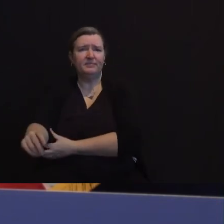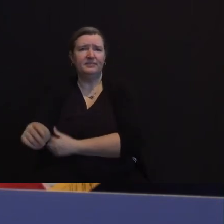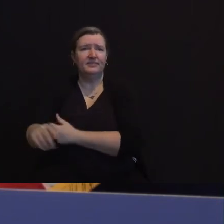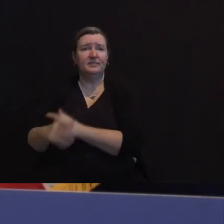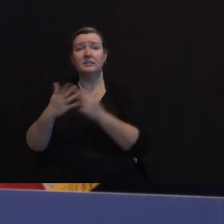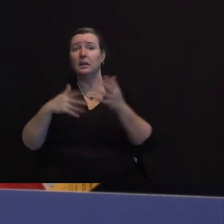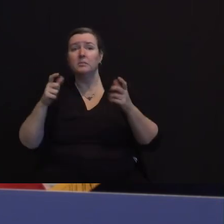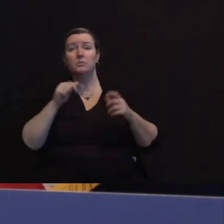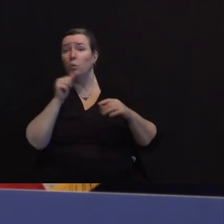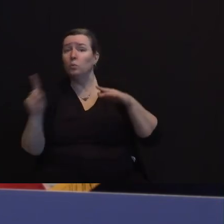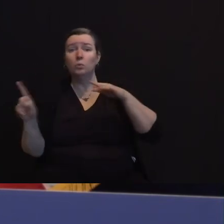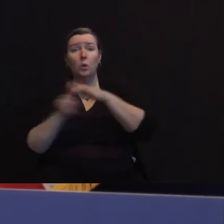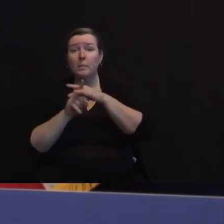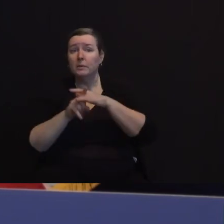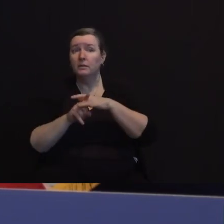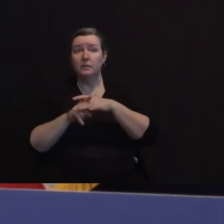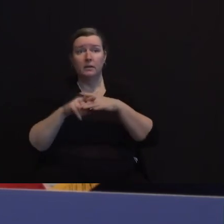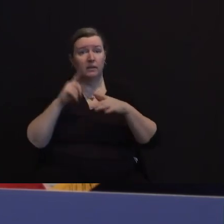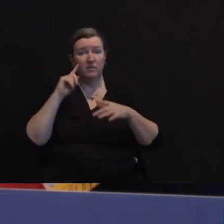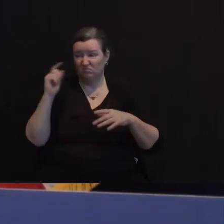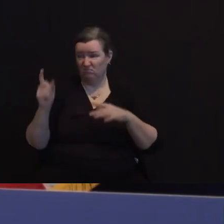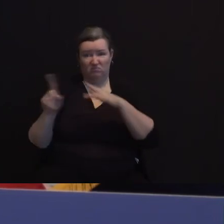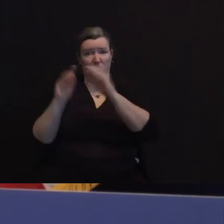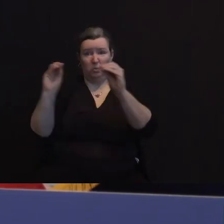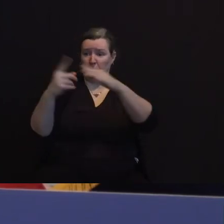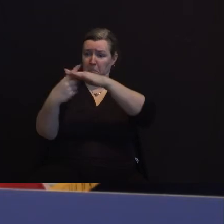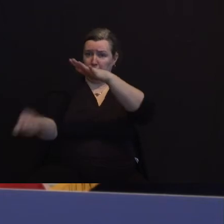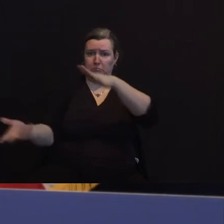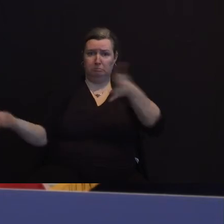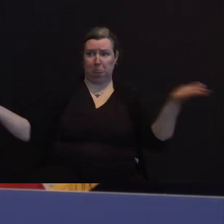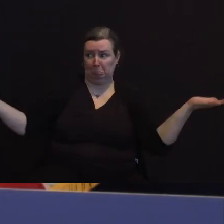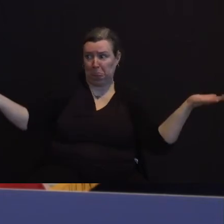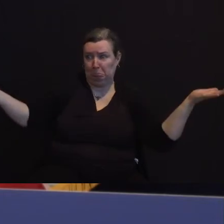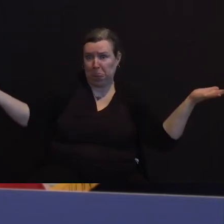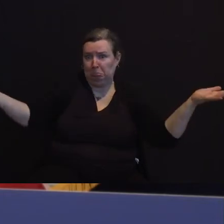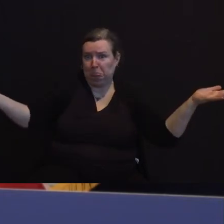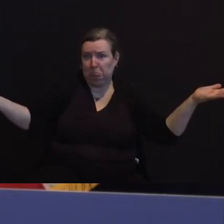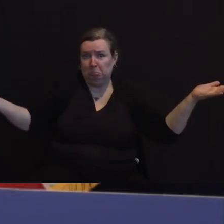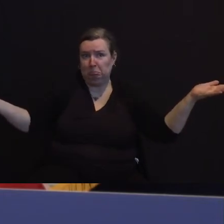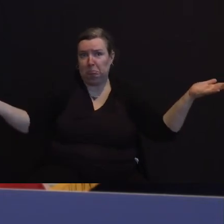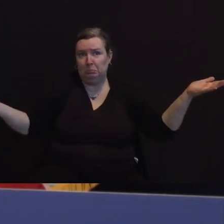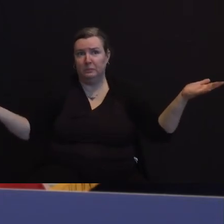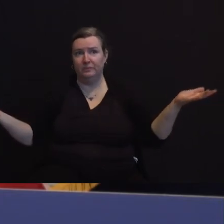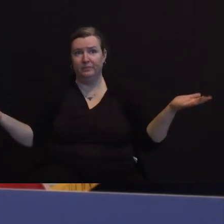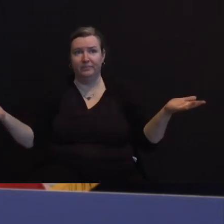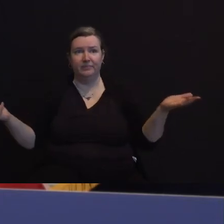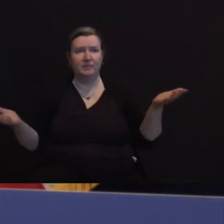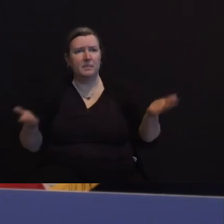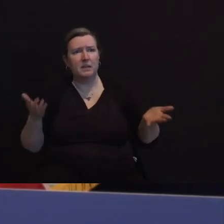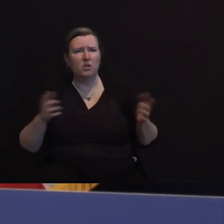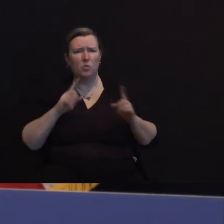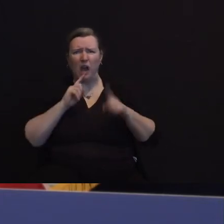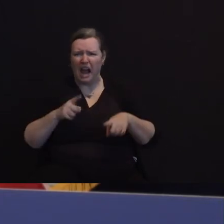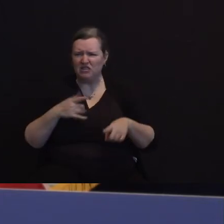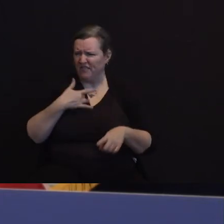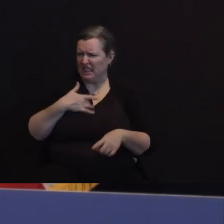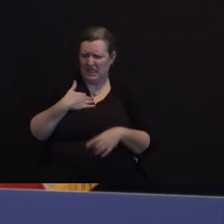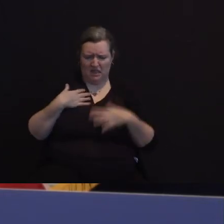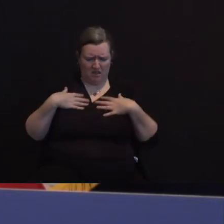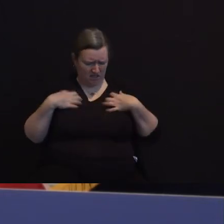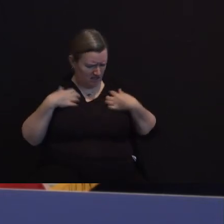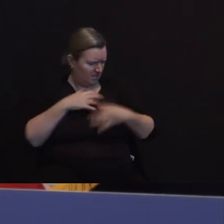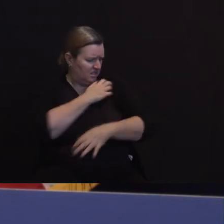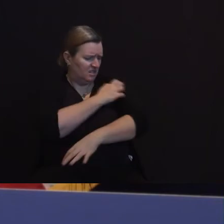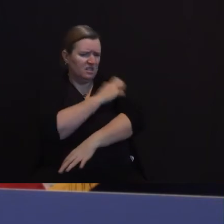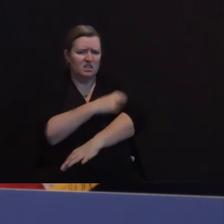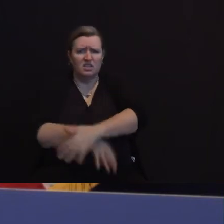for the second dose purposely. And for the simple reason that they had some reactogenicity, sore arm and that, and they're